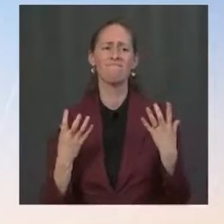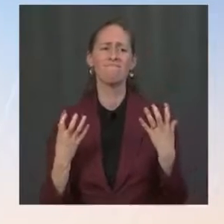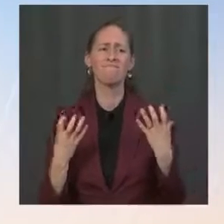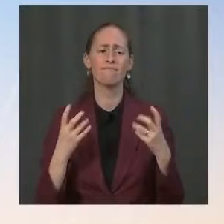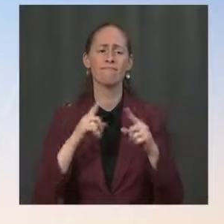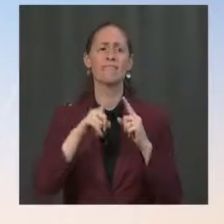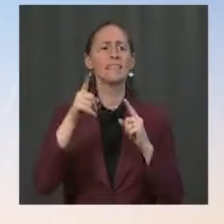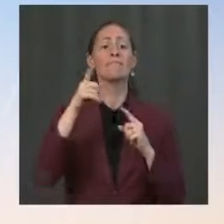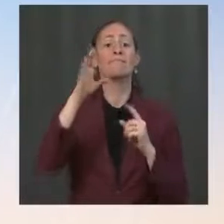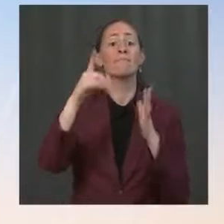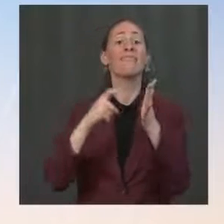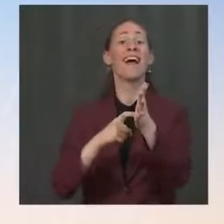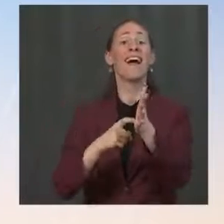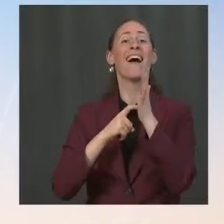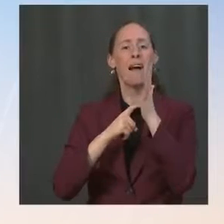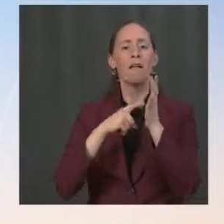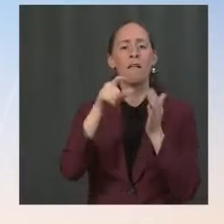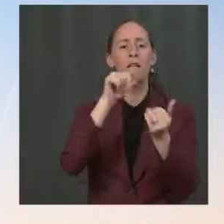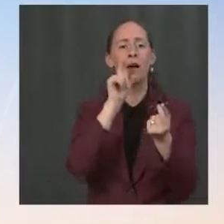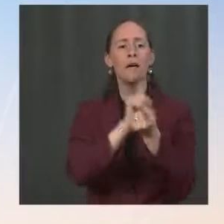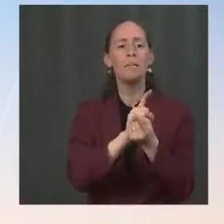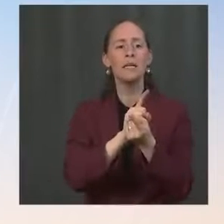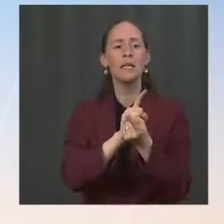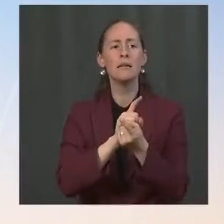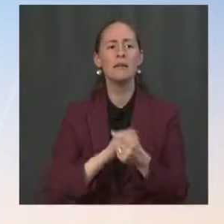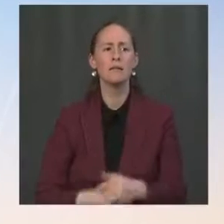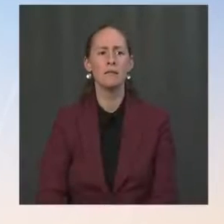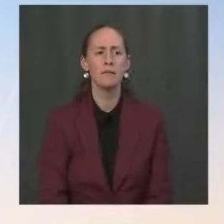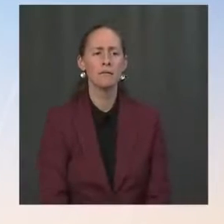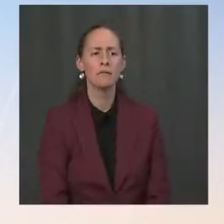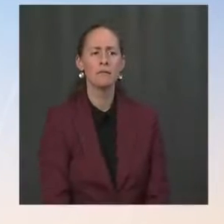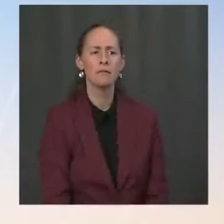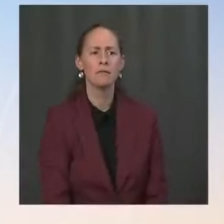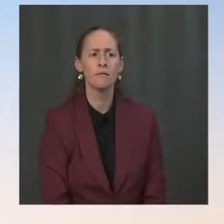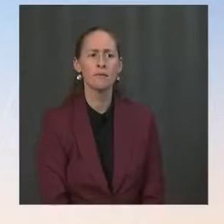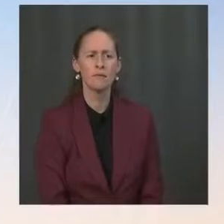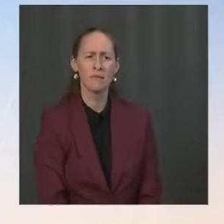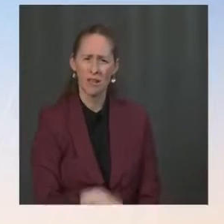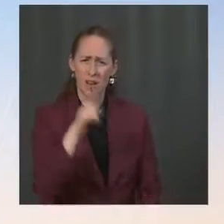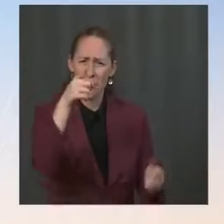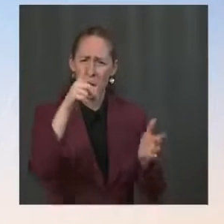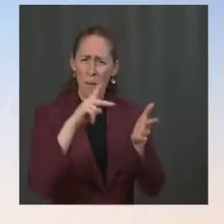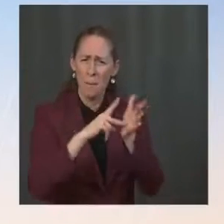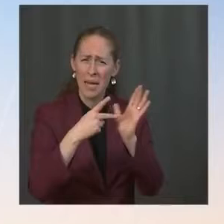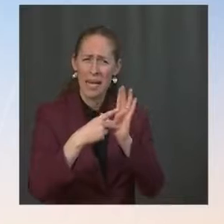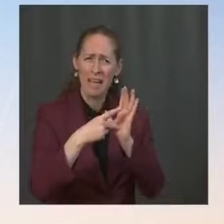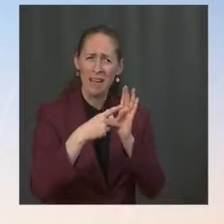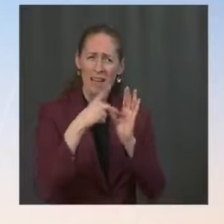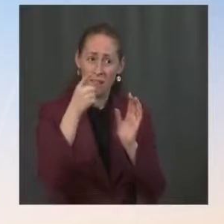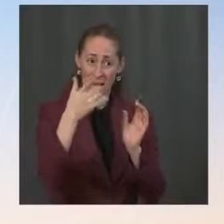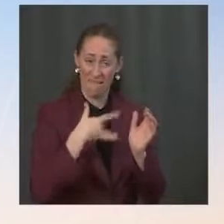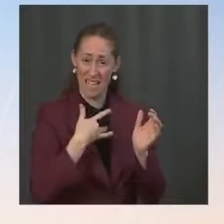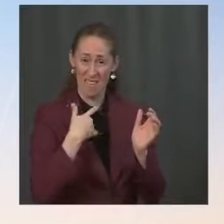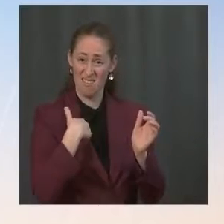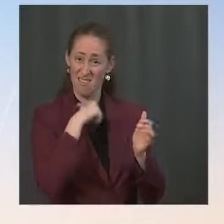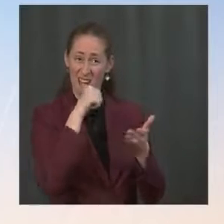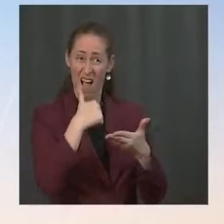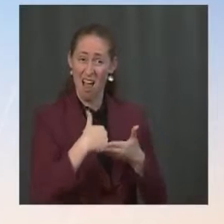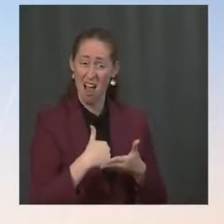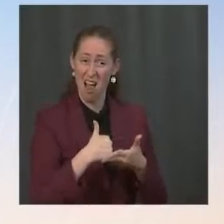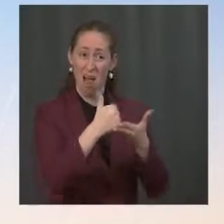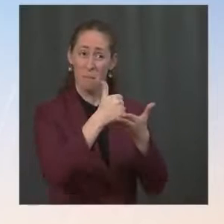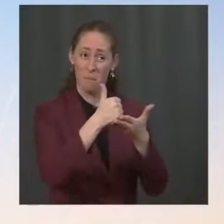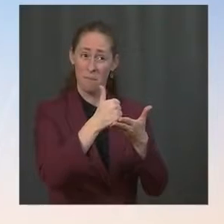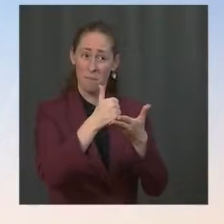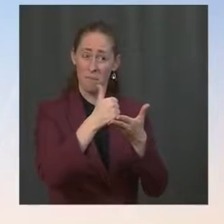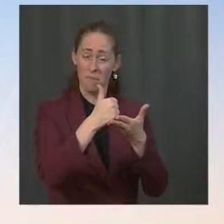clarify. Are you concerned that we're helping the family members of people who have fought by our side for 20 years, helping them come to the country once